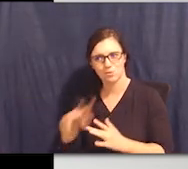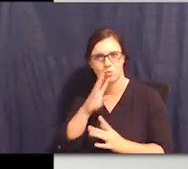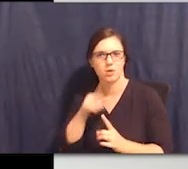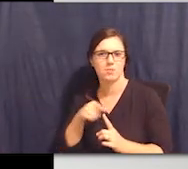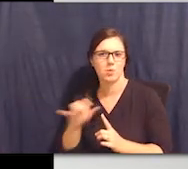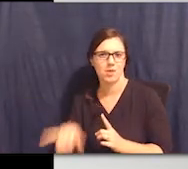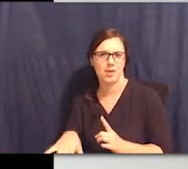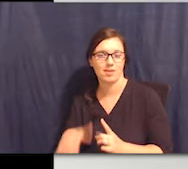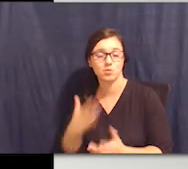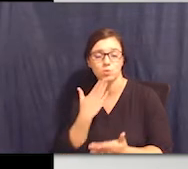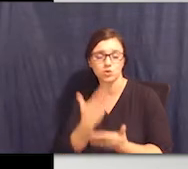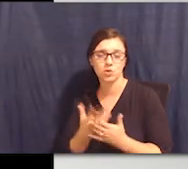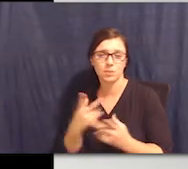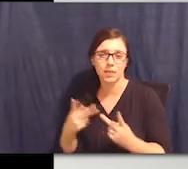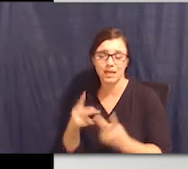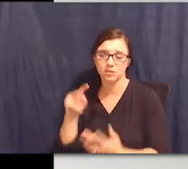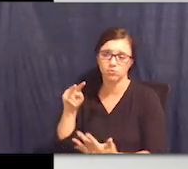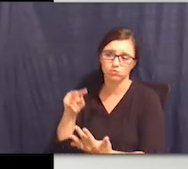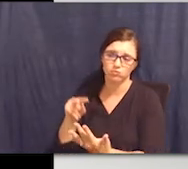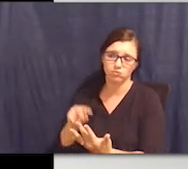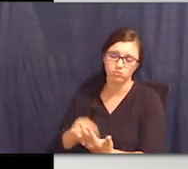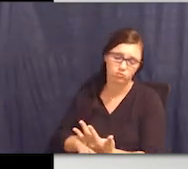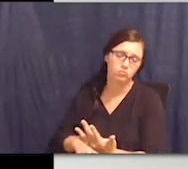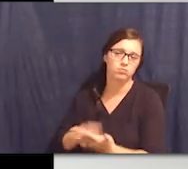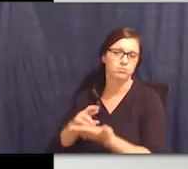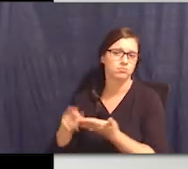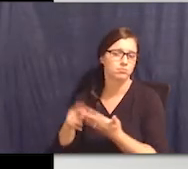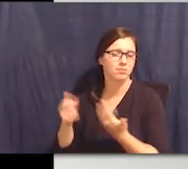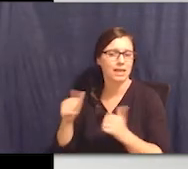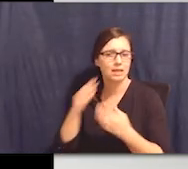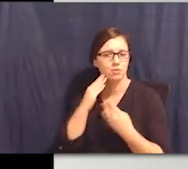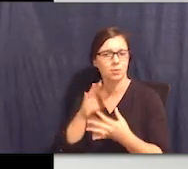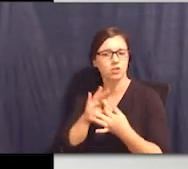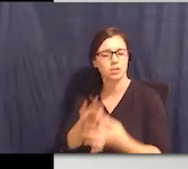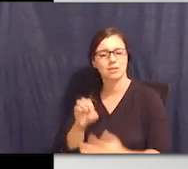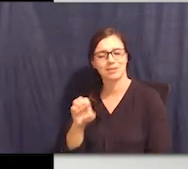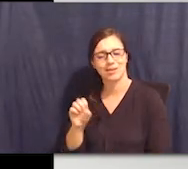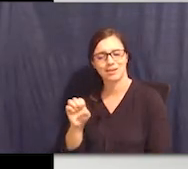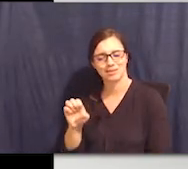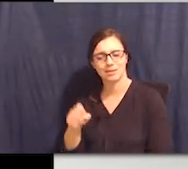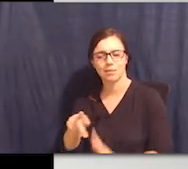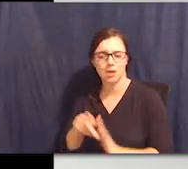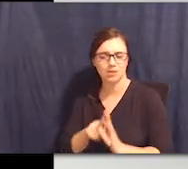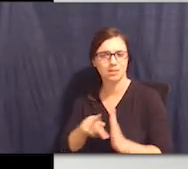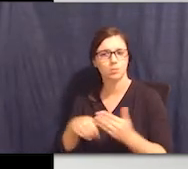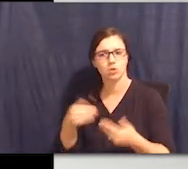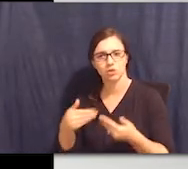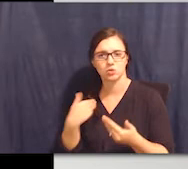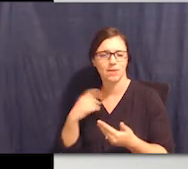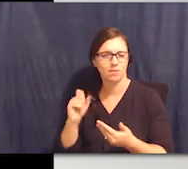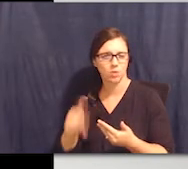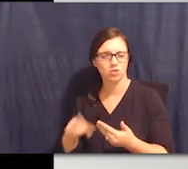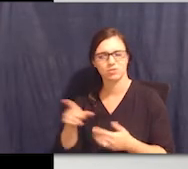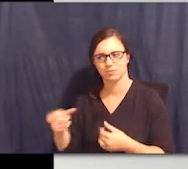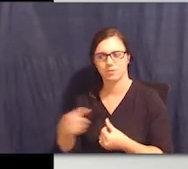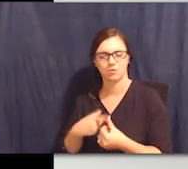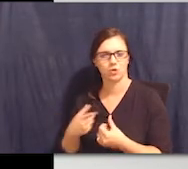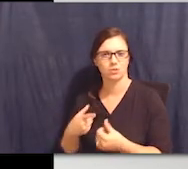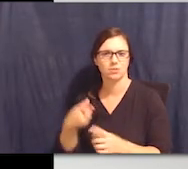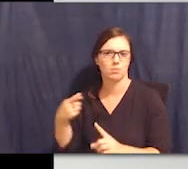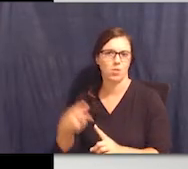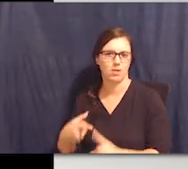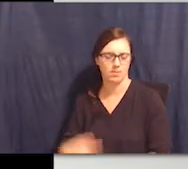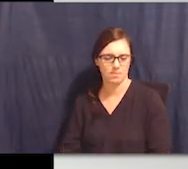that's a good place to go, and you can to look that up, any information about their ESE policies and procedures that you have questions about. That's the first